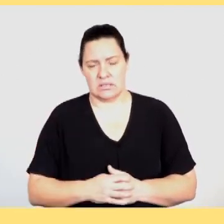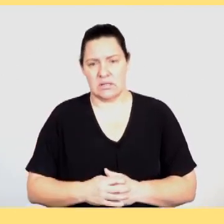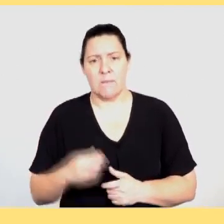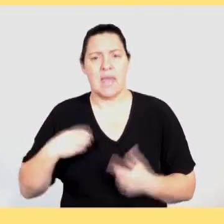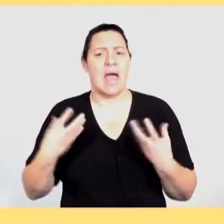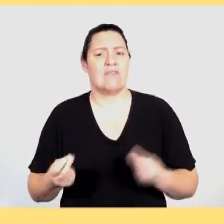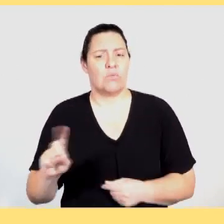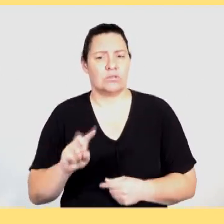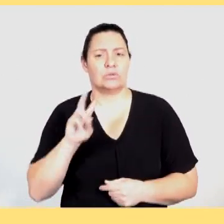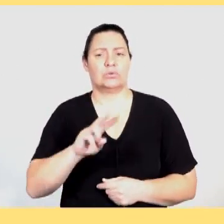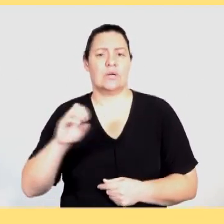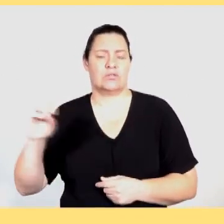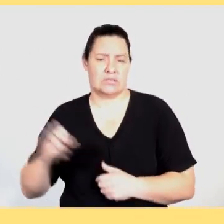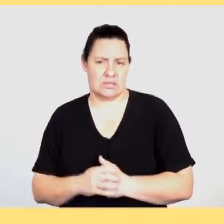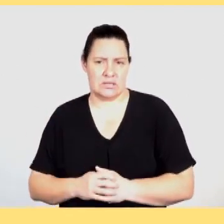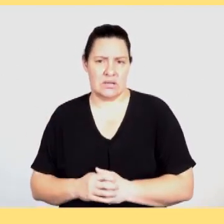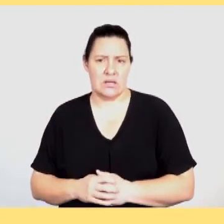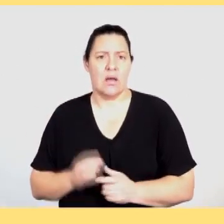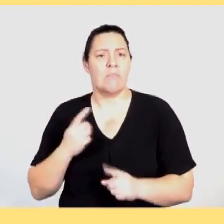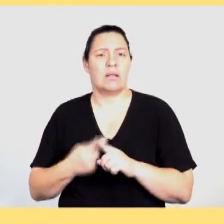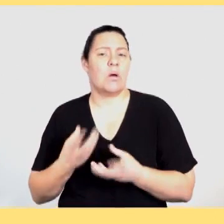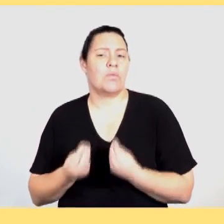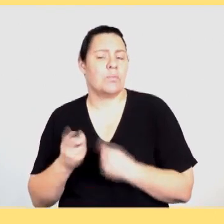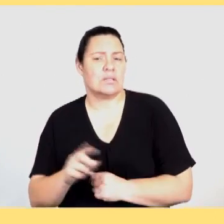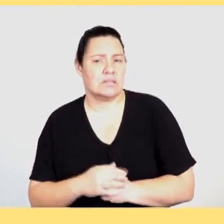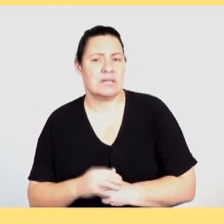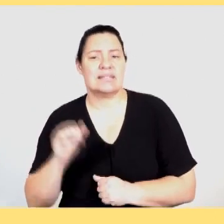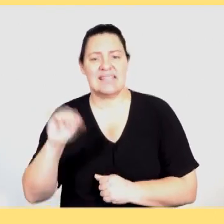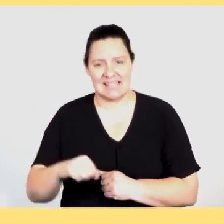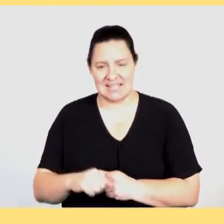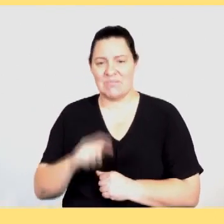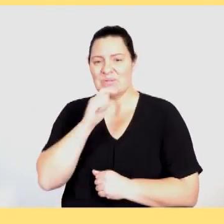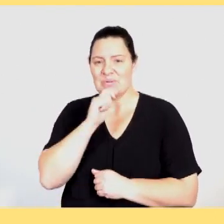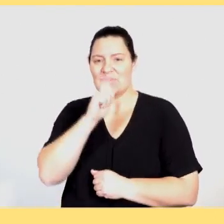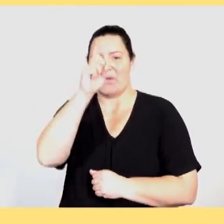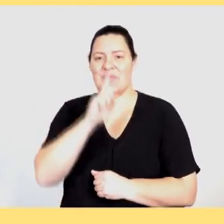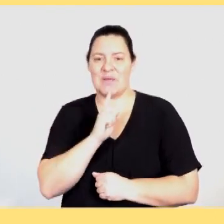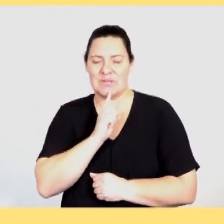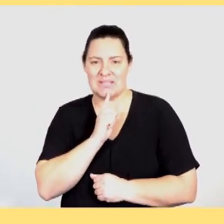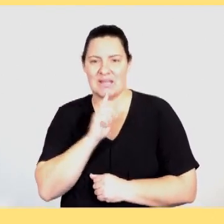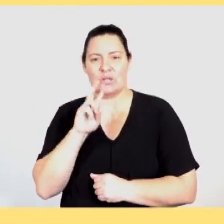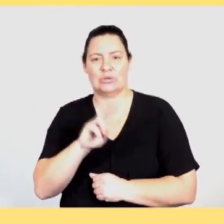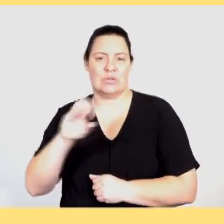What do you have? 200. How much do we multiply here with? Yes, you must use your